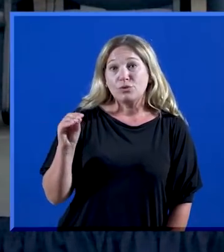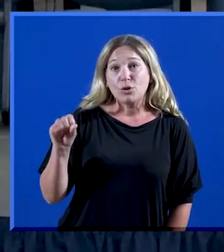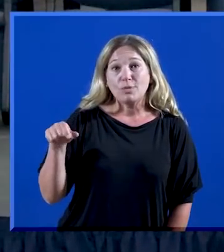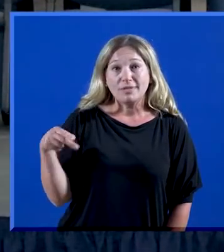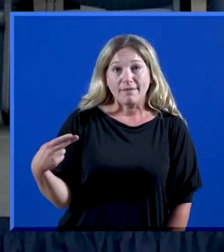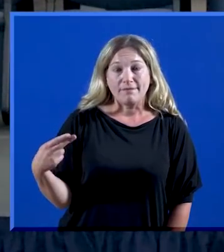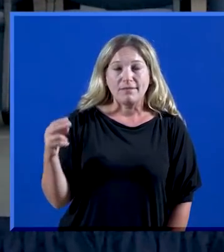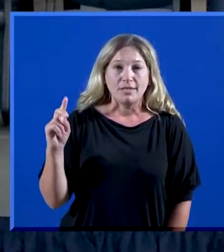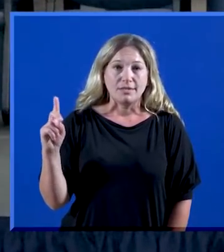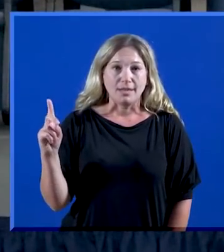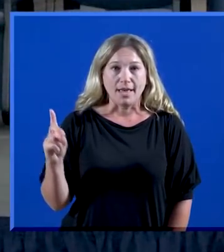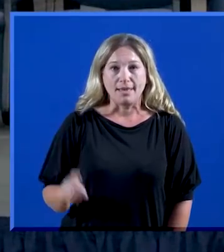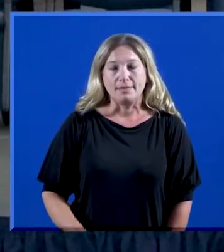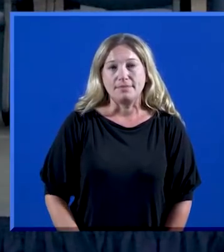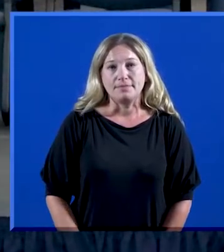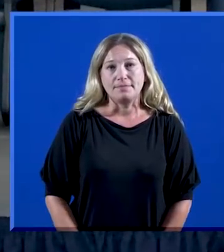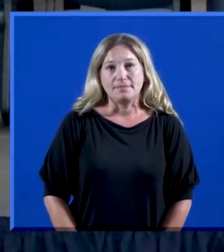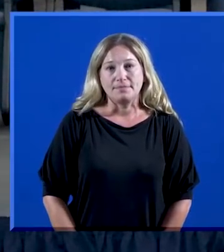Joseph Day.